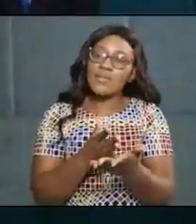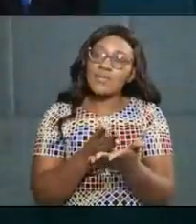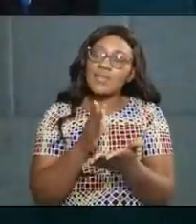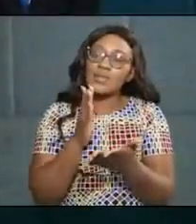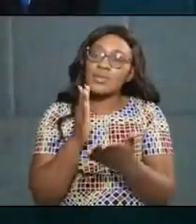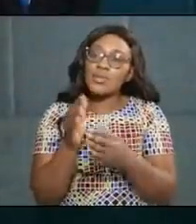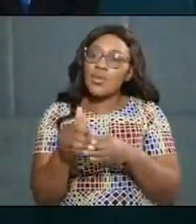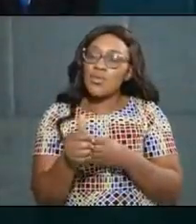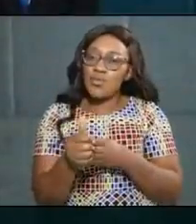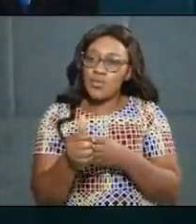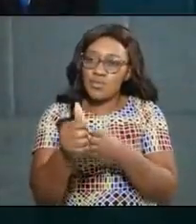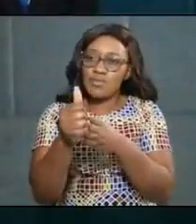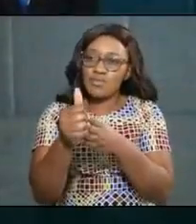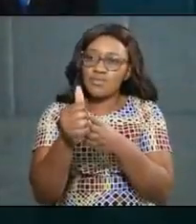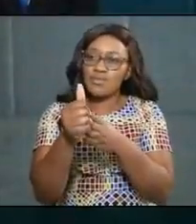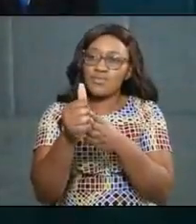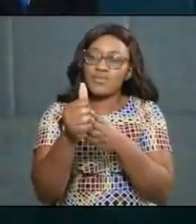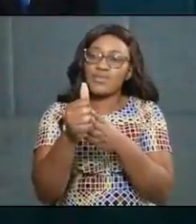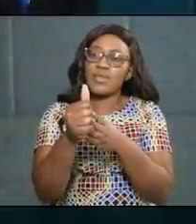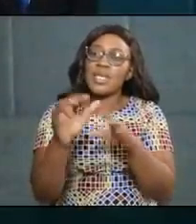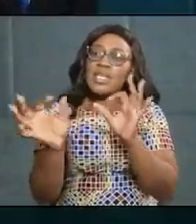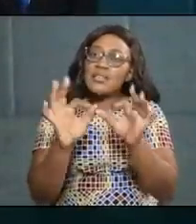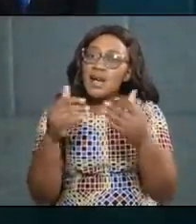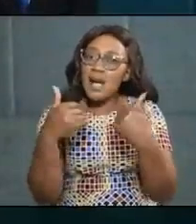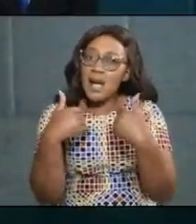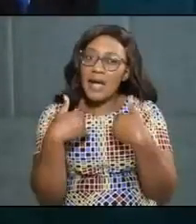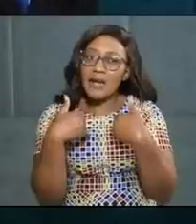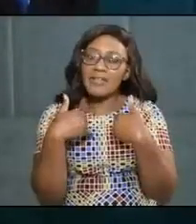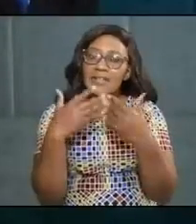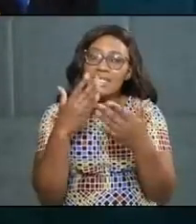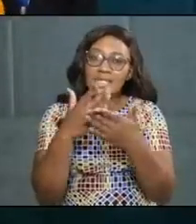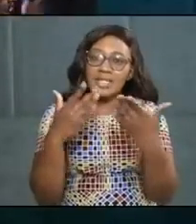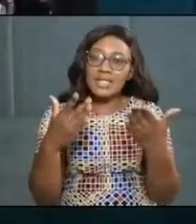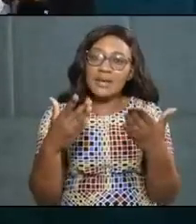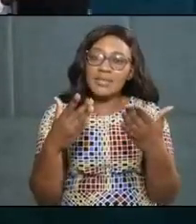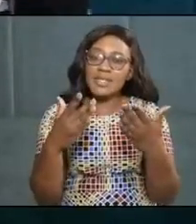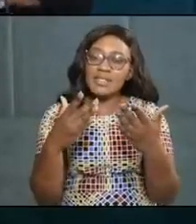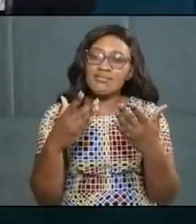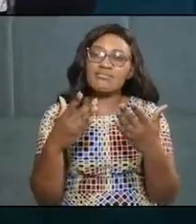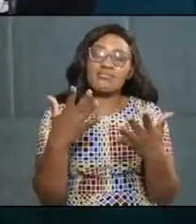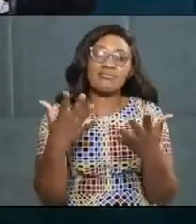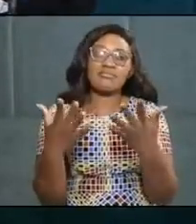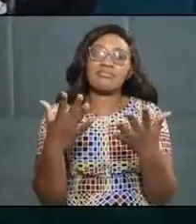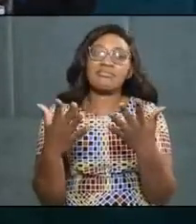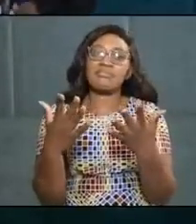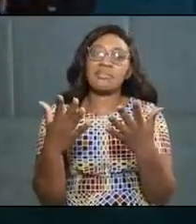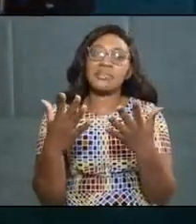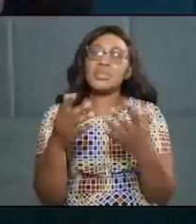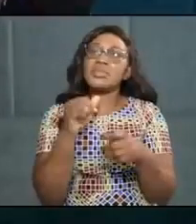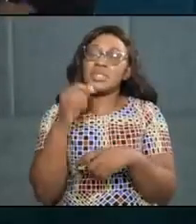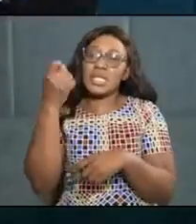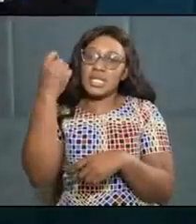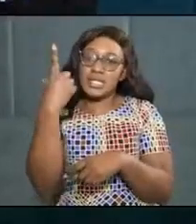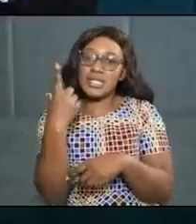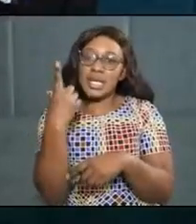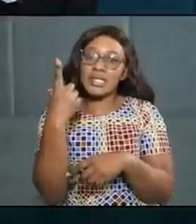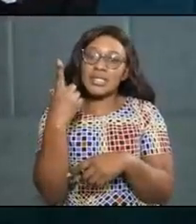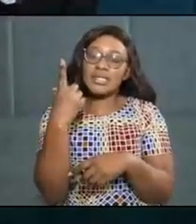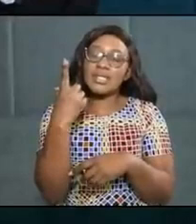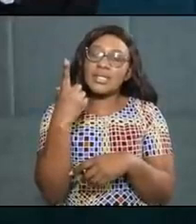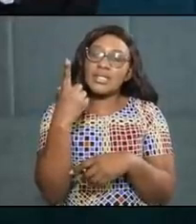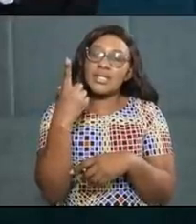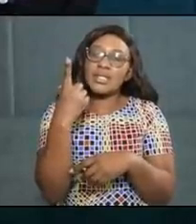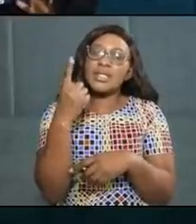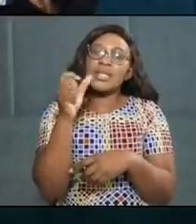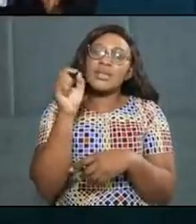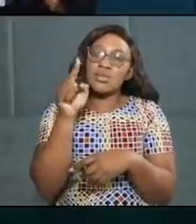in the Bible. If anything disagrees with it, then we shouldn't do it. Last but not least, God always has a good